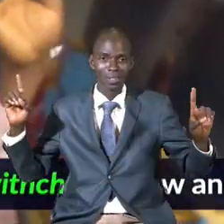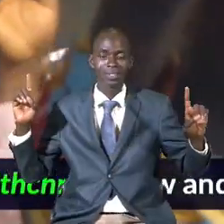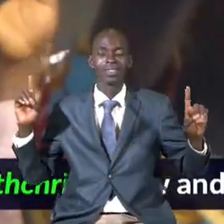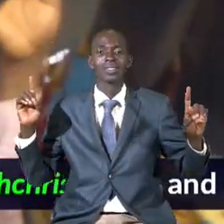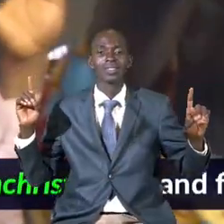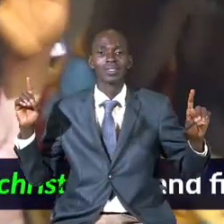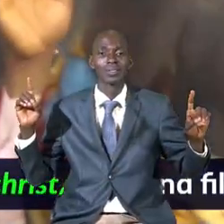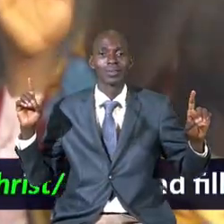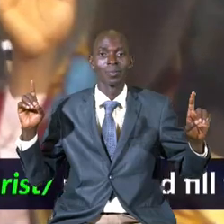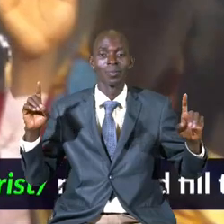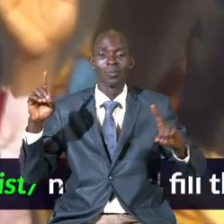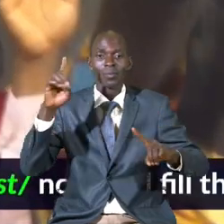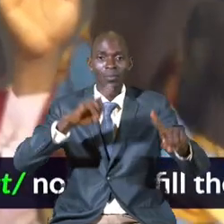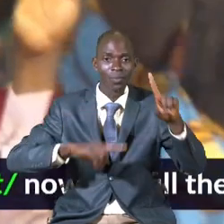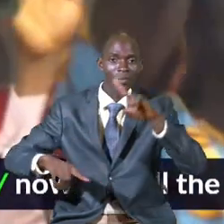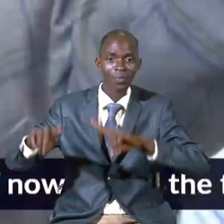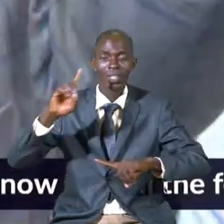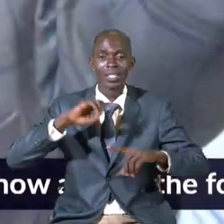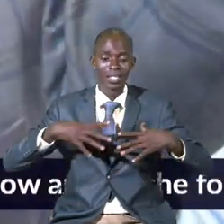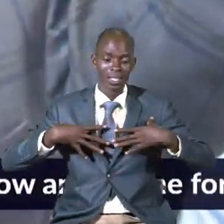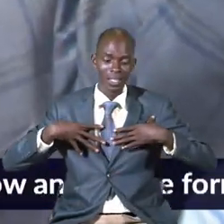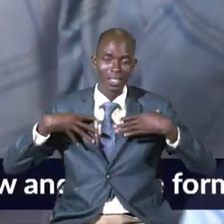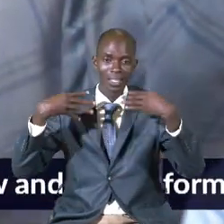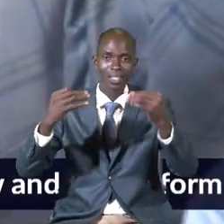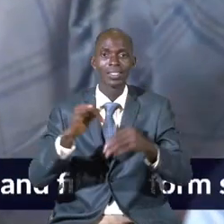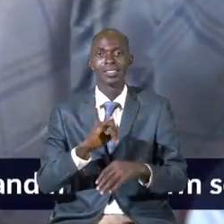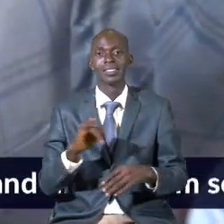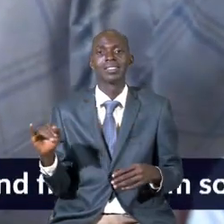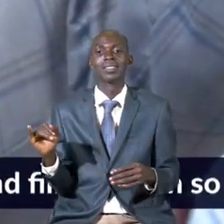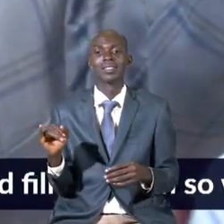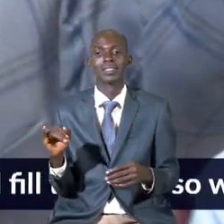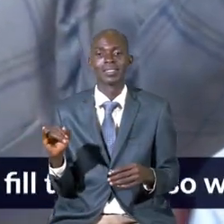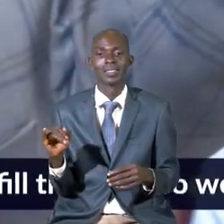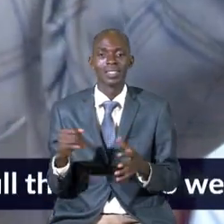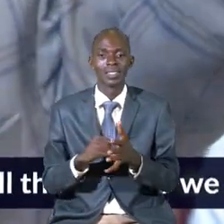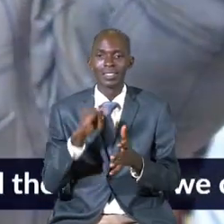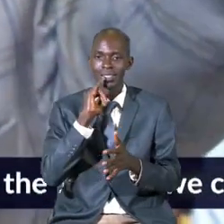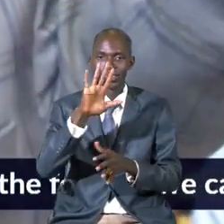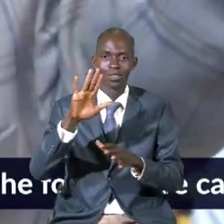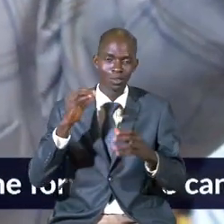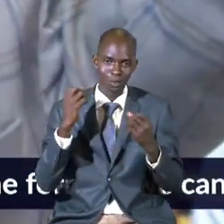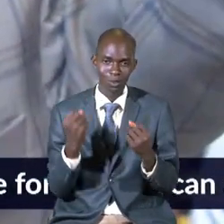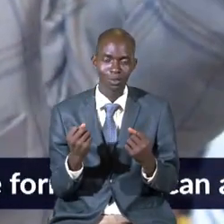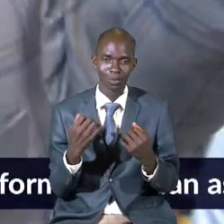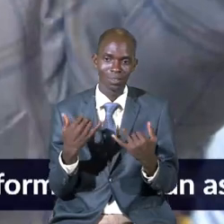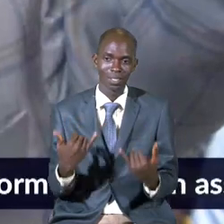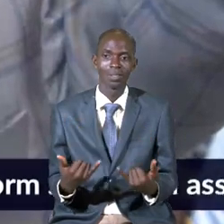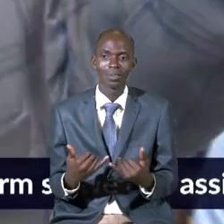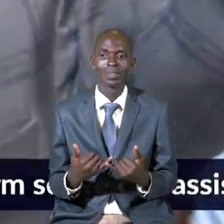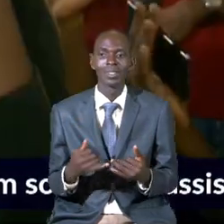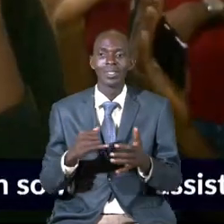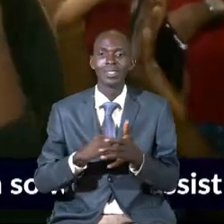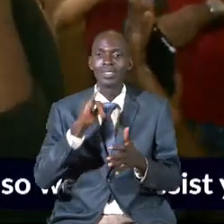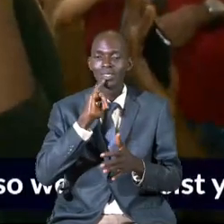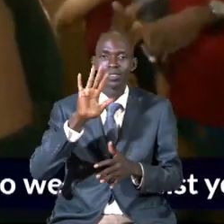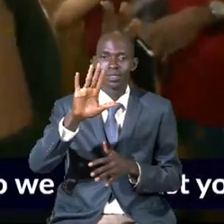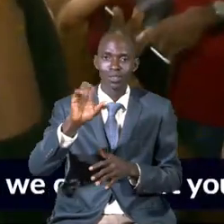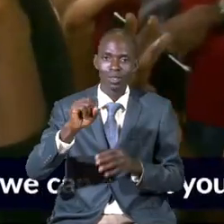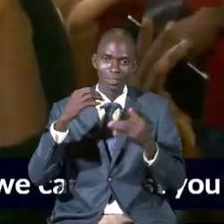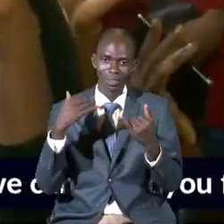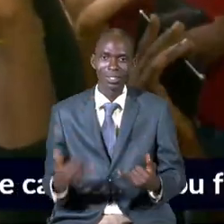somebody shout healing it is yours is yours